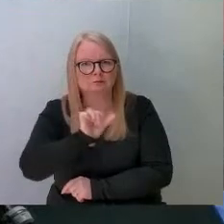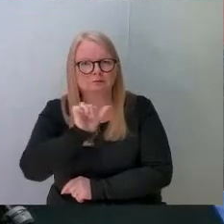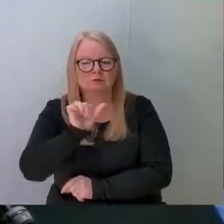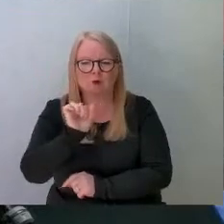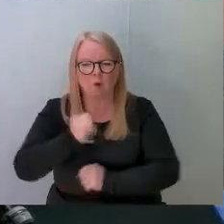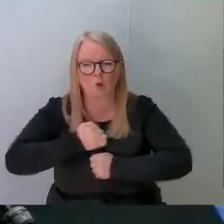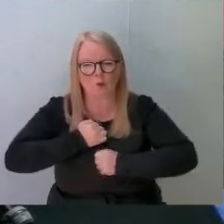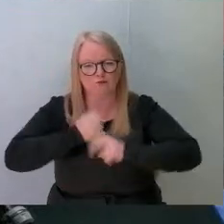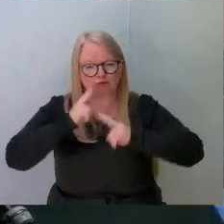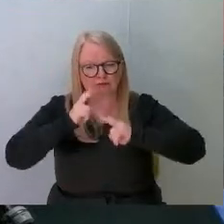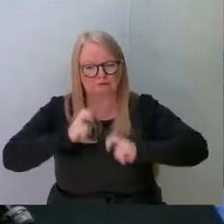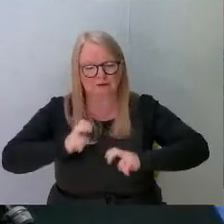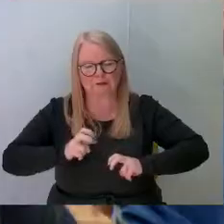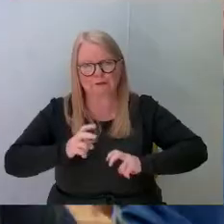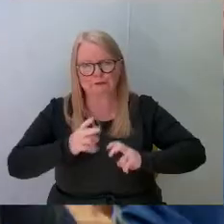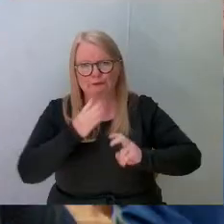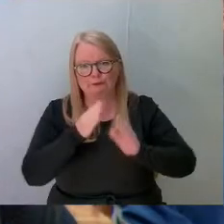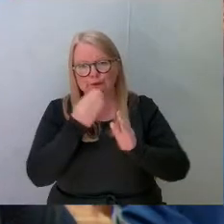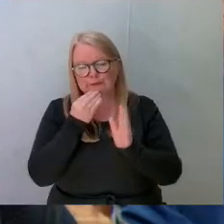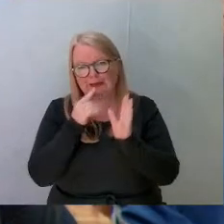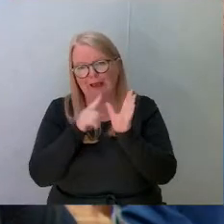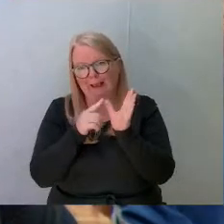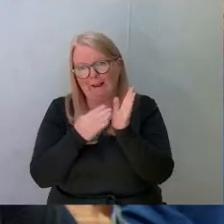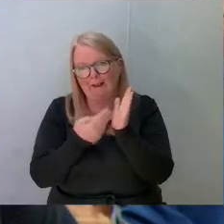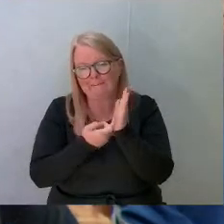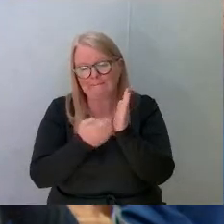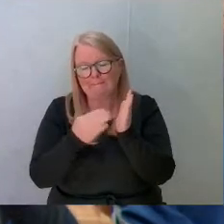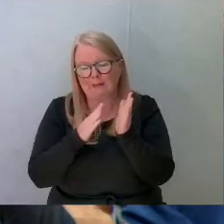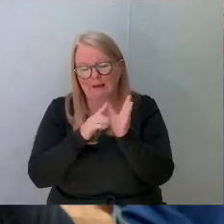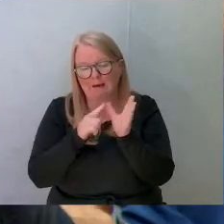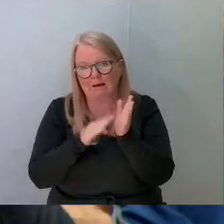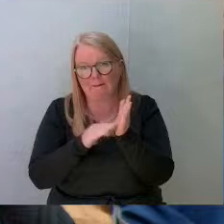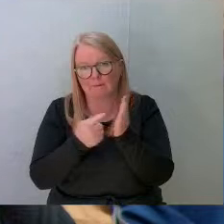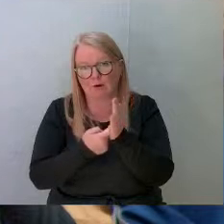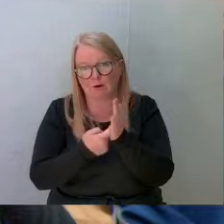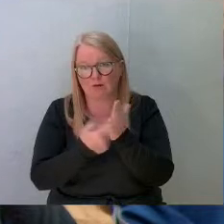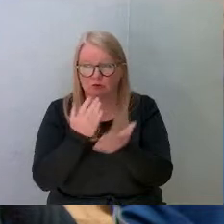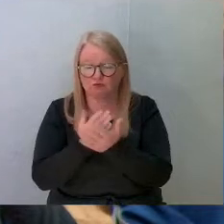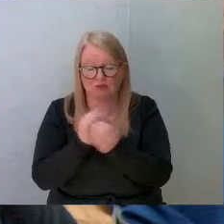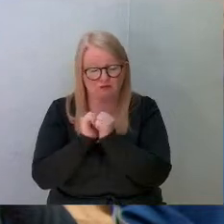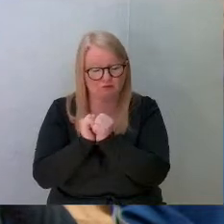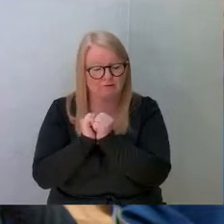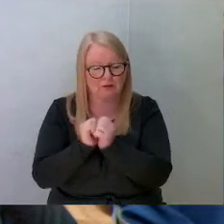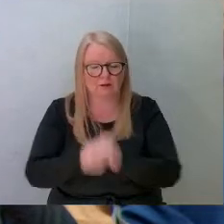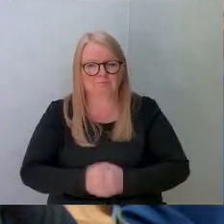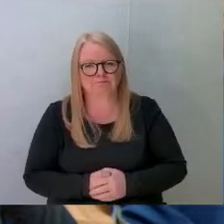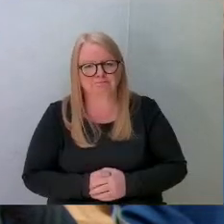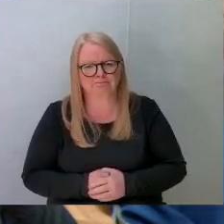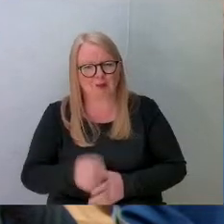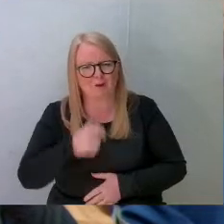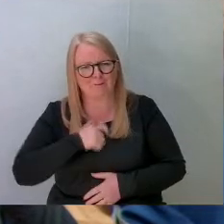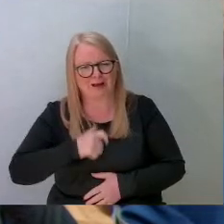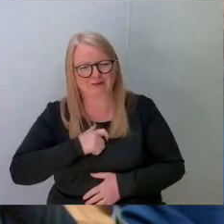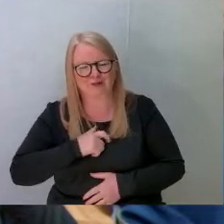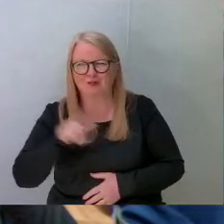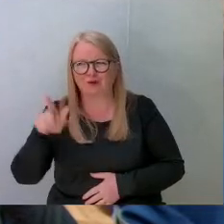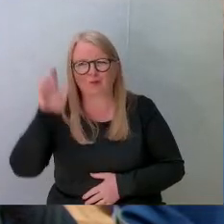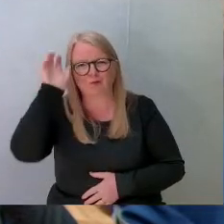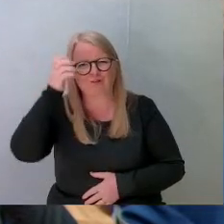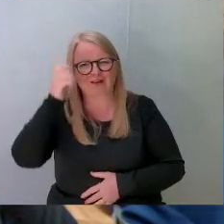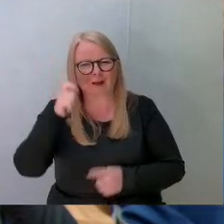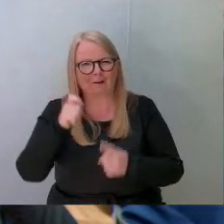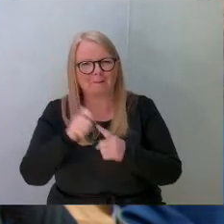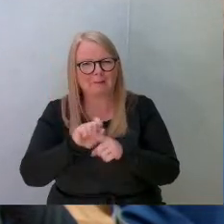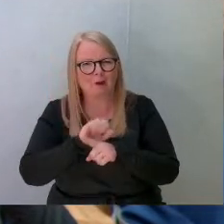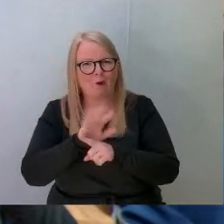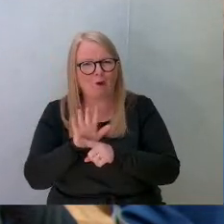own research relating to AMR, for which we are truly grateful. On a personal note, Professor Peacock is one of the